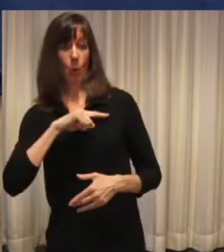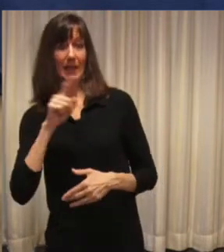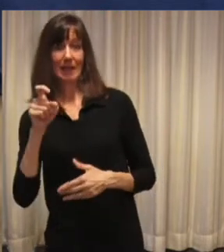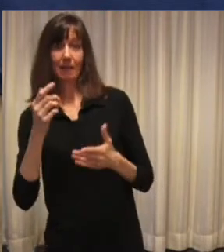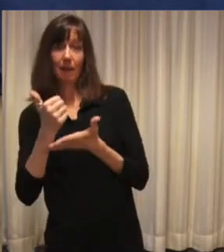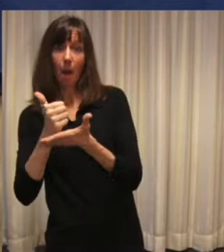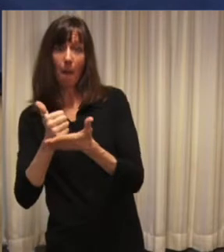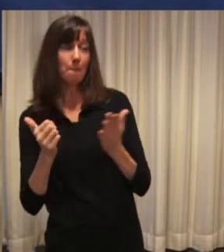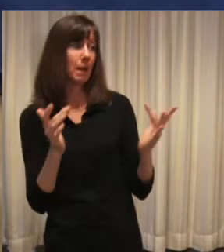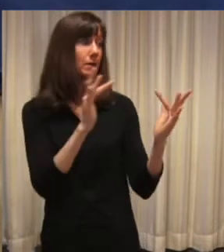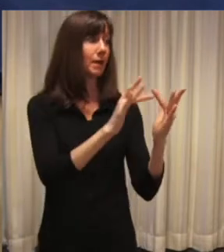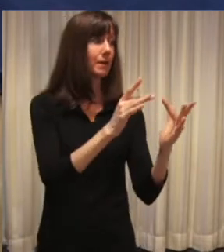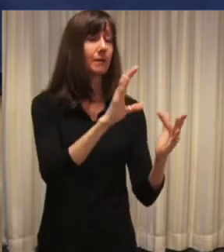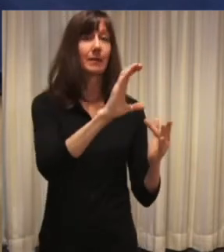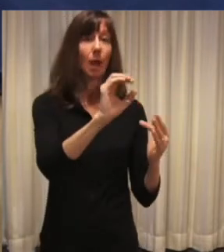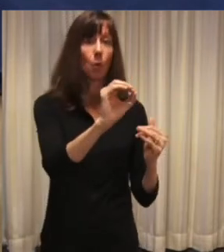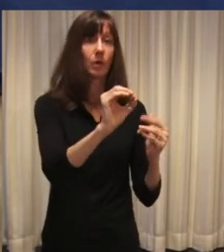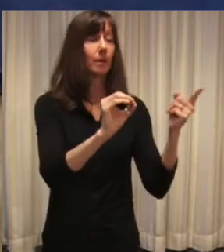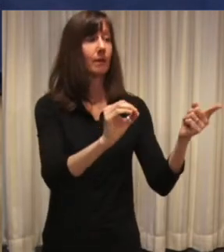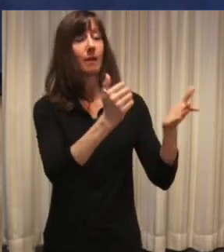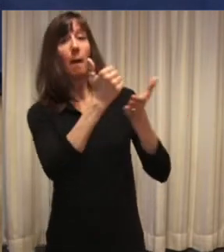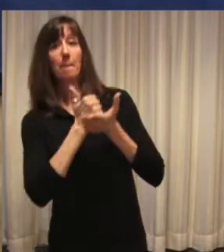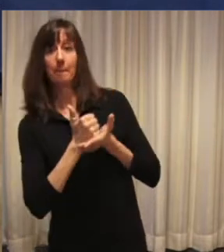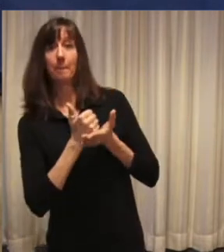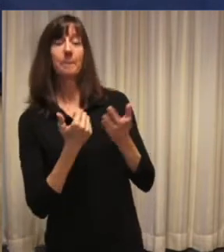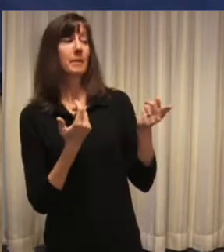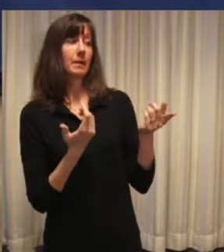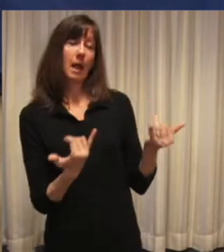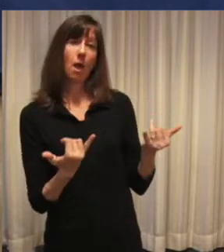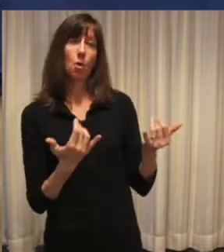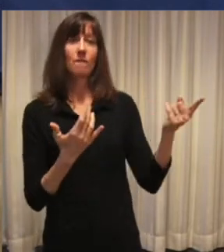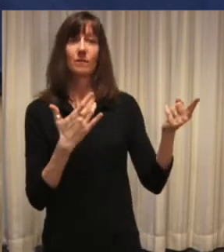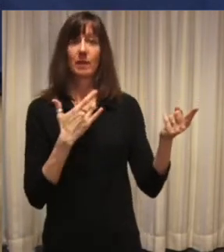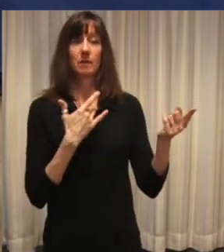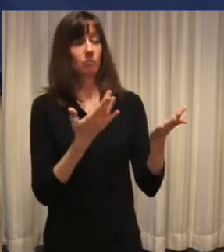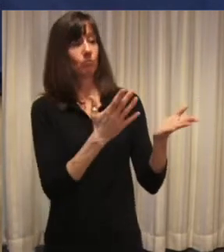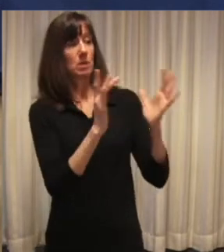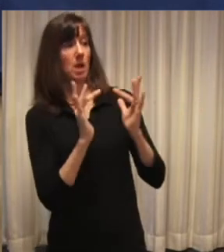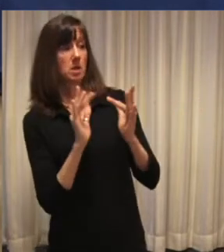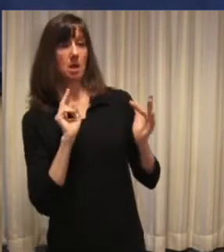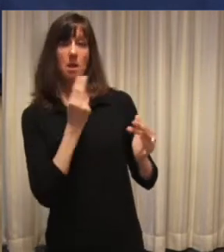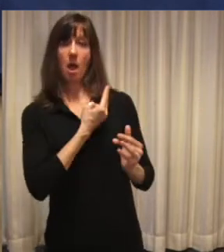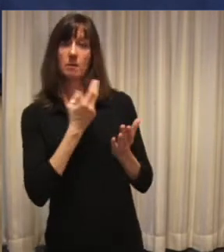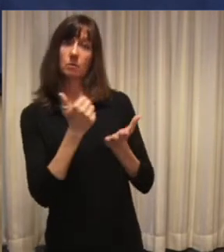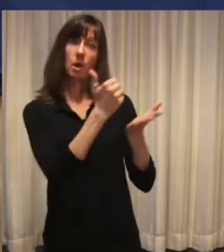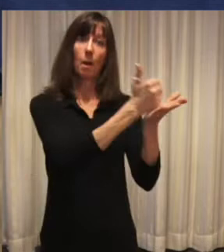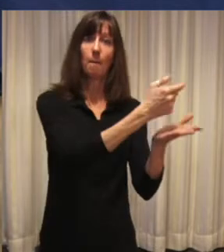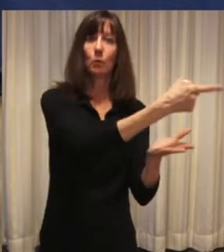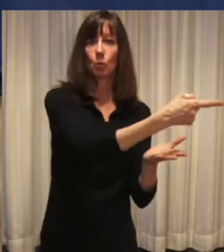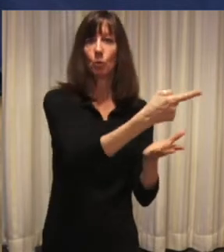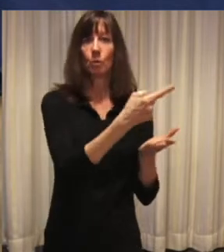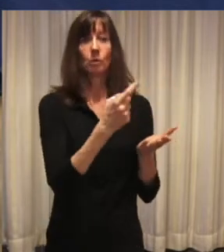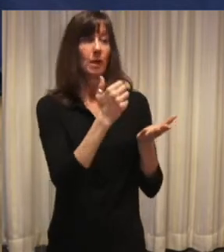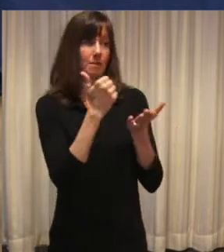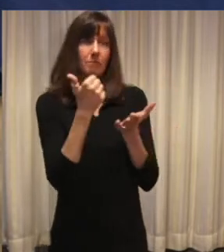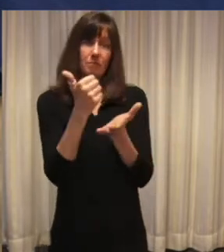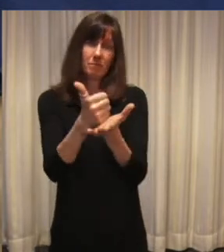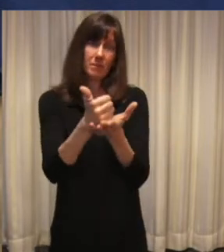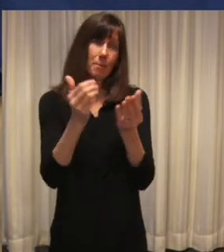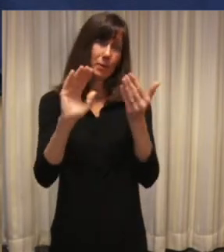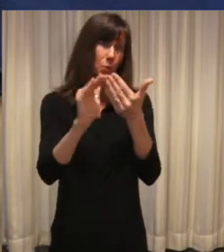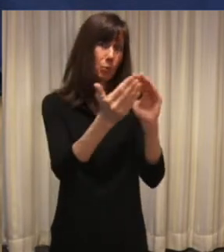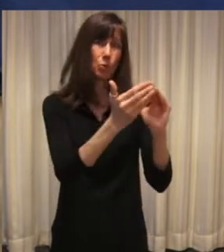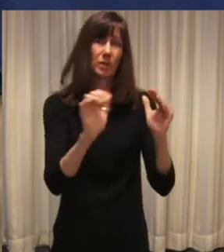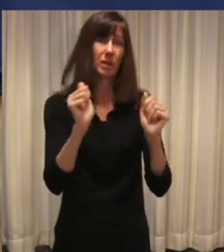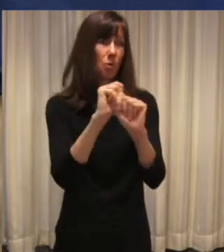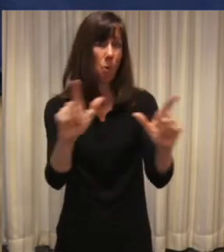can to make that happen, not only for you know, the county executive, but also for our entire community. I think that this